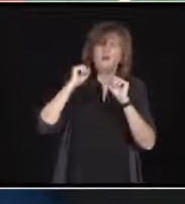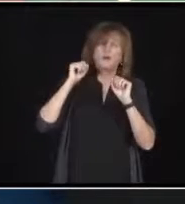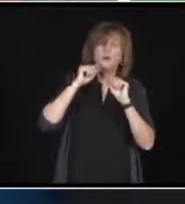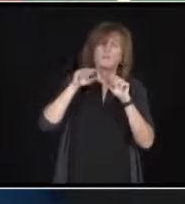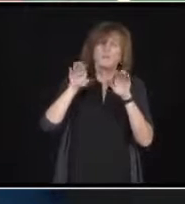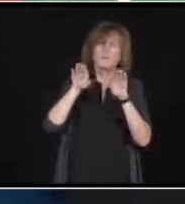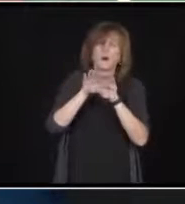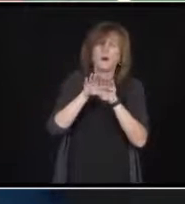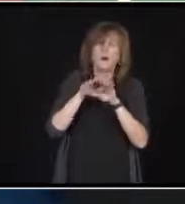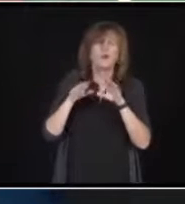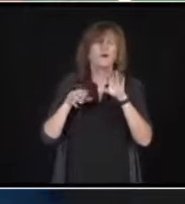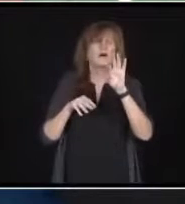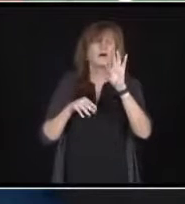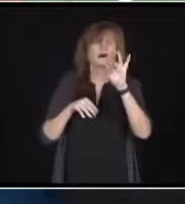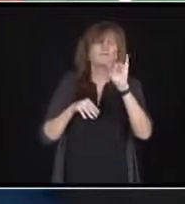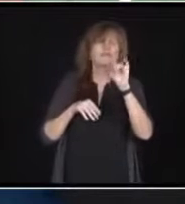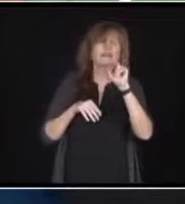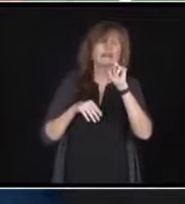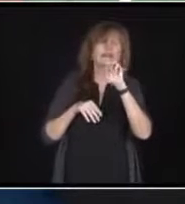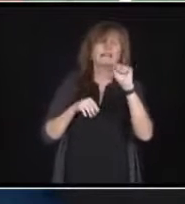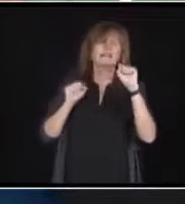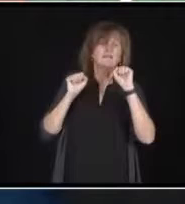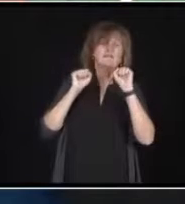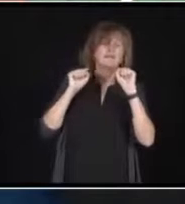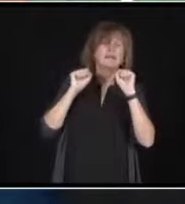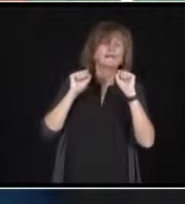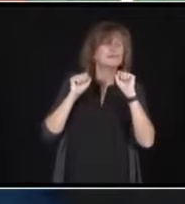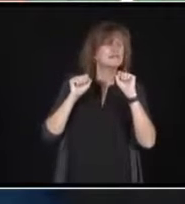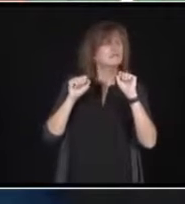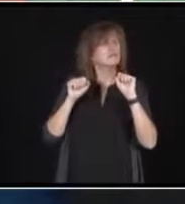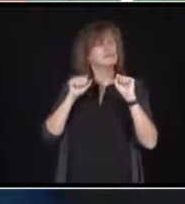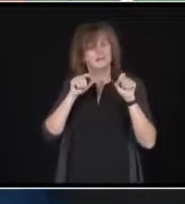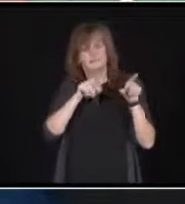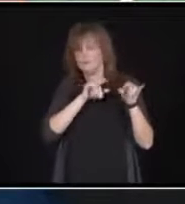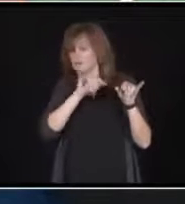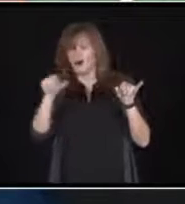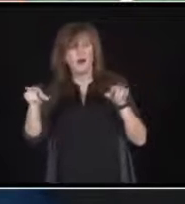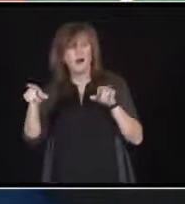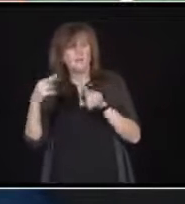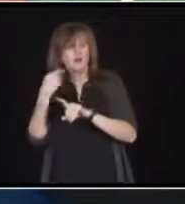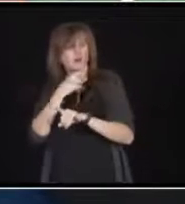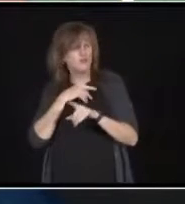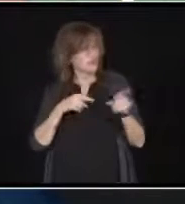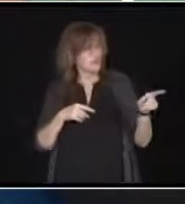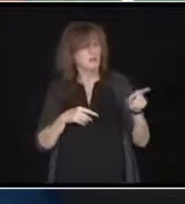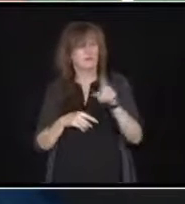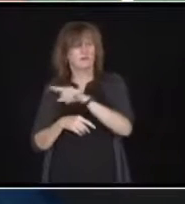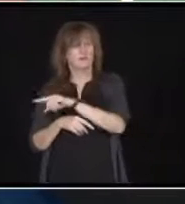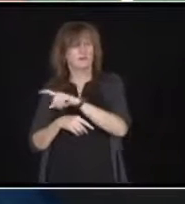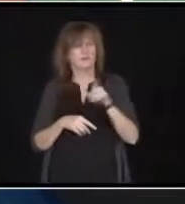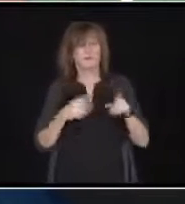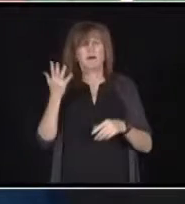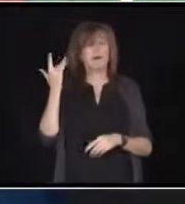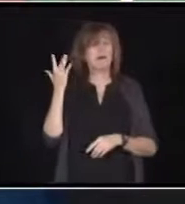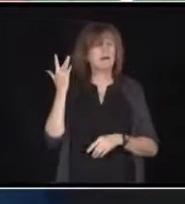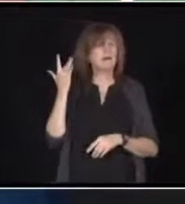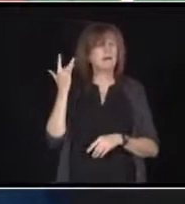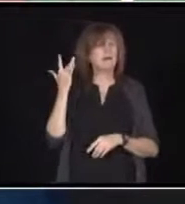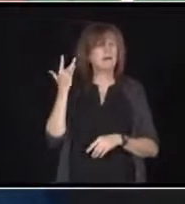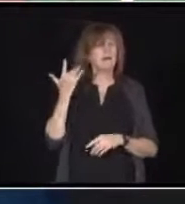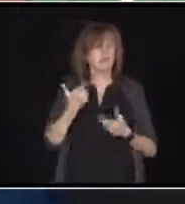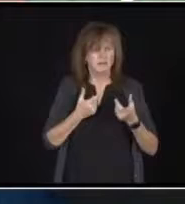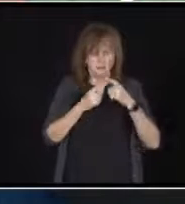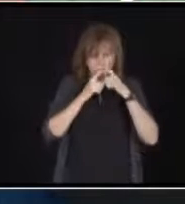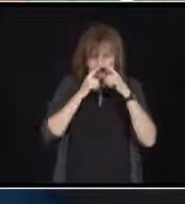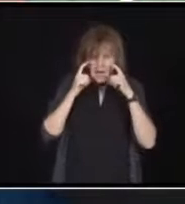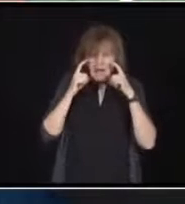fitness facilities that is, being grouped with restaurants, and why I have to close my business again. Why not simply make masks mandatory in gyms and allow them to